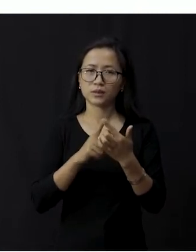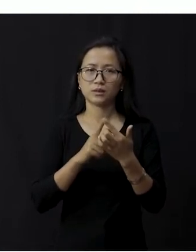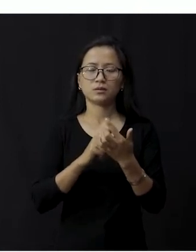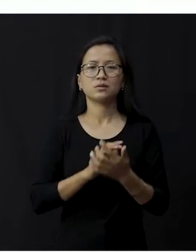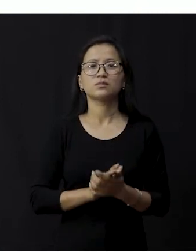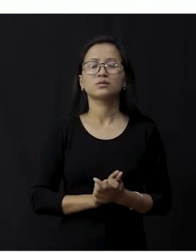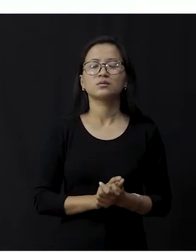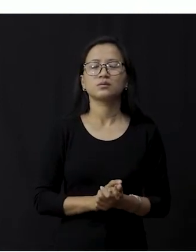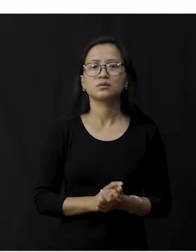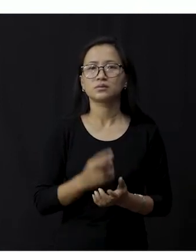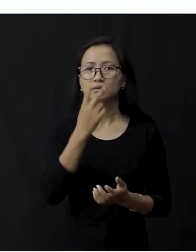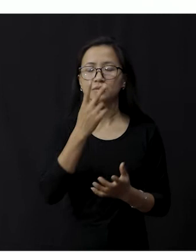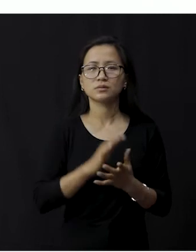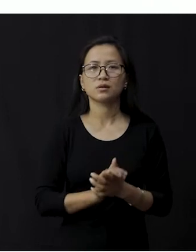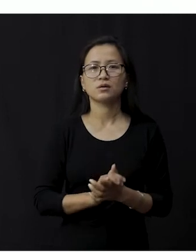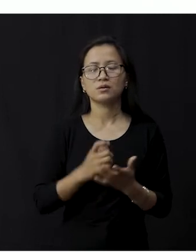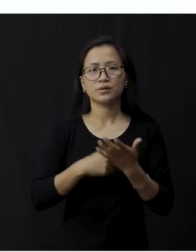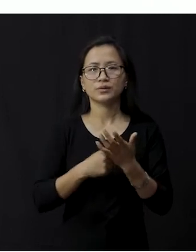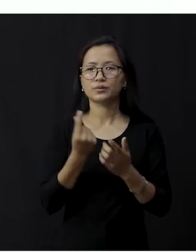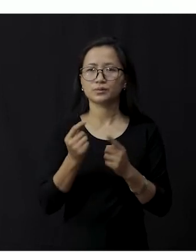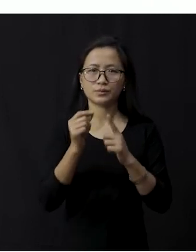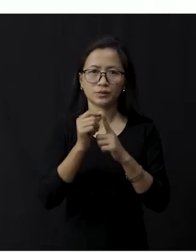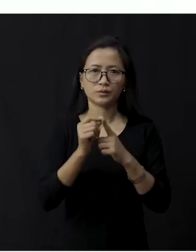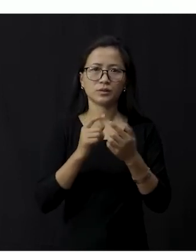R-U-P-E-E. Rupee. Again,